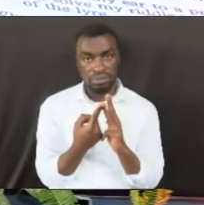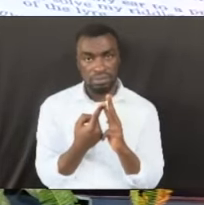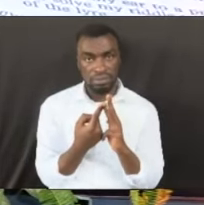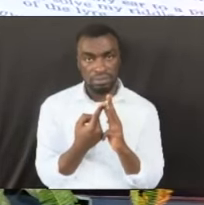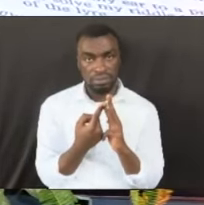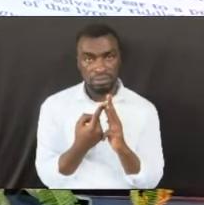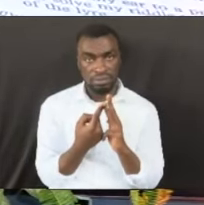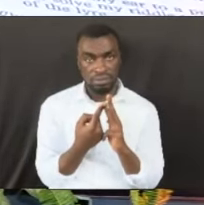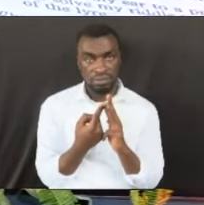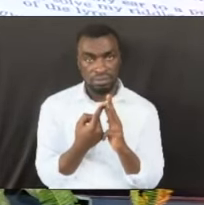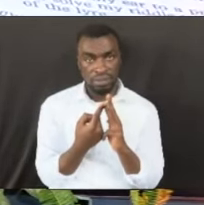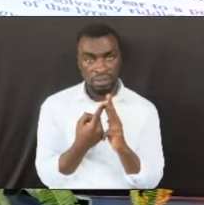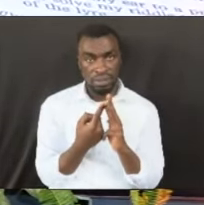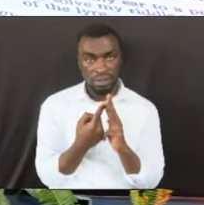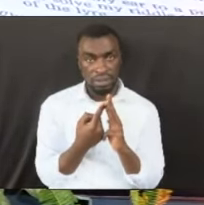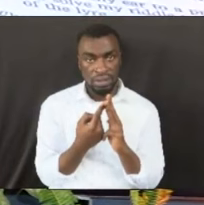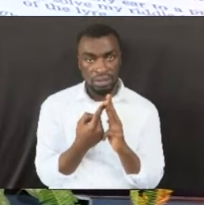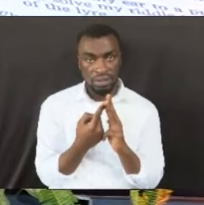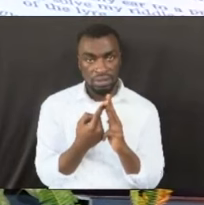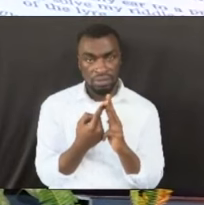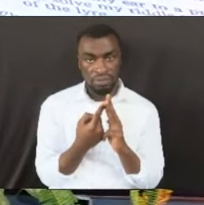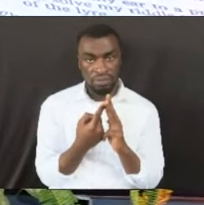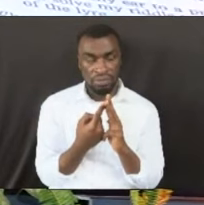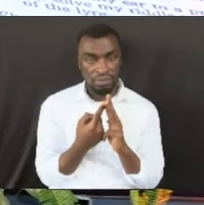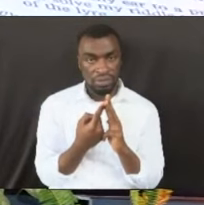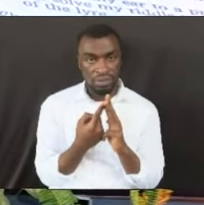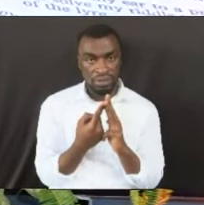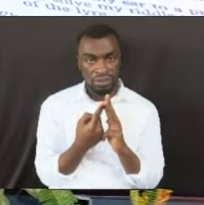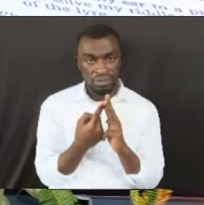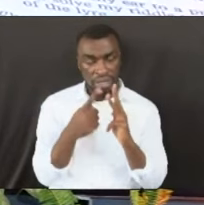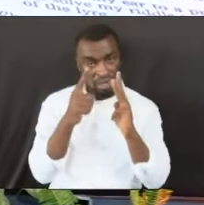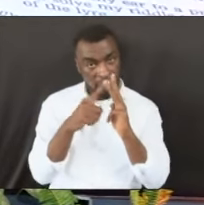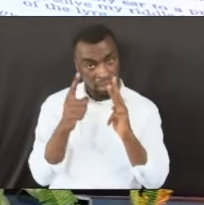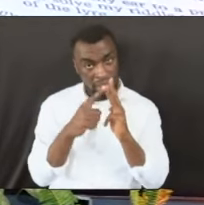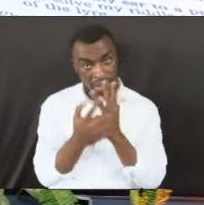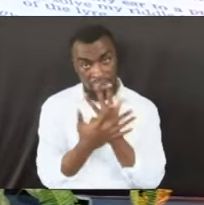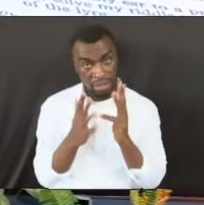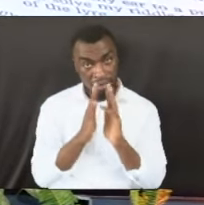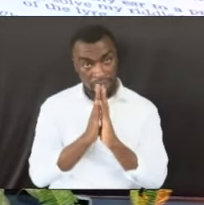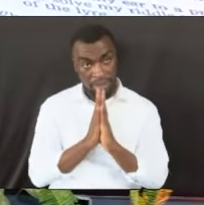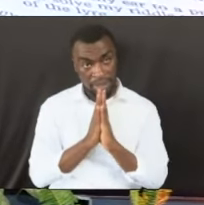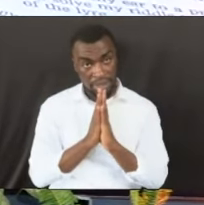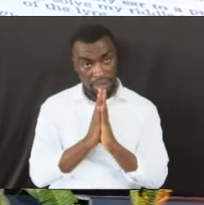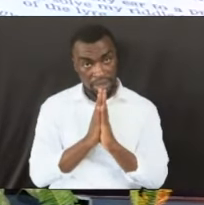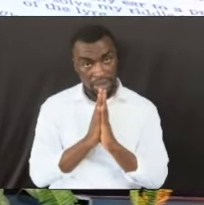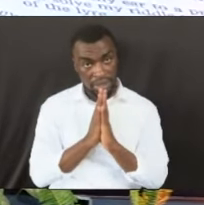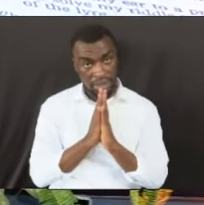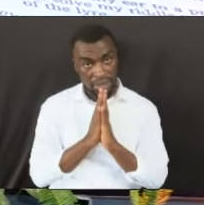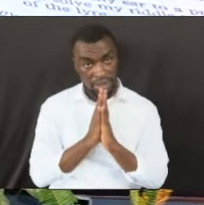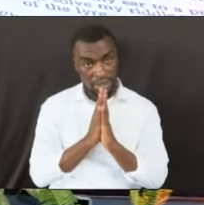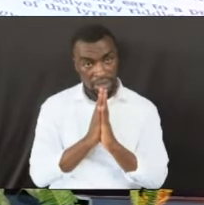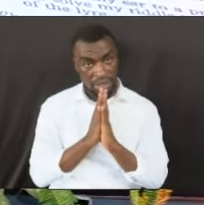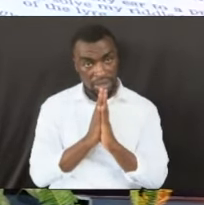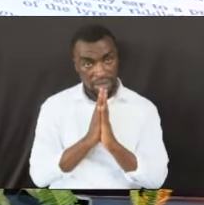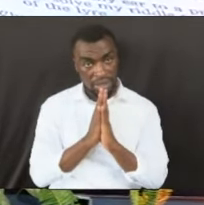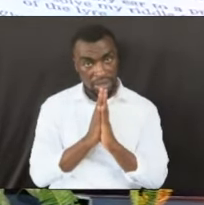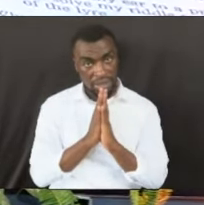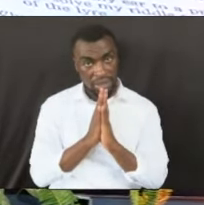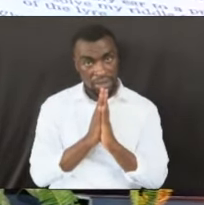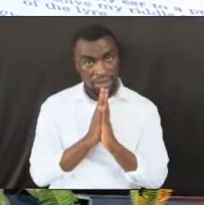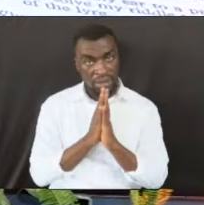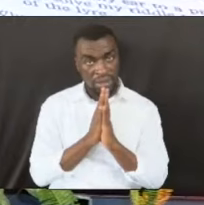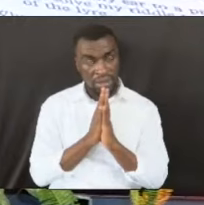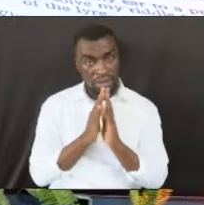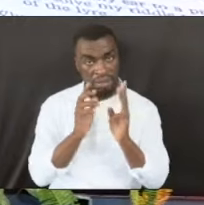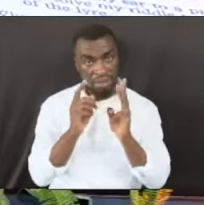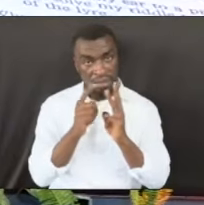Can you point at the man? You are forgotten. Third item? No, it's not. Non-Adventist is still